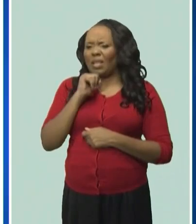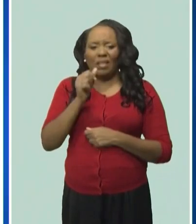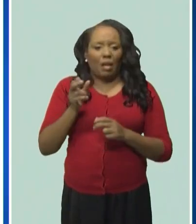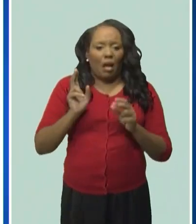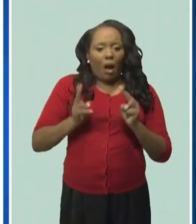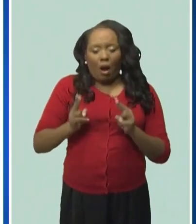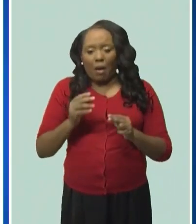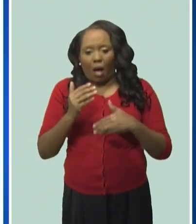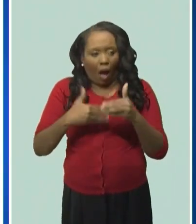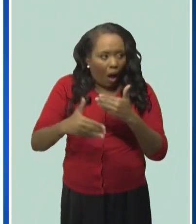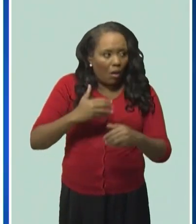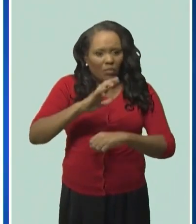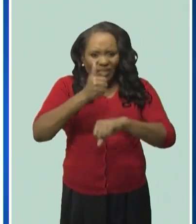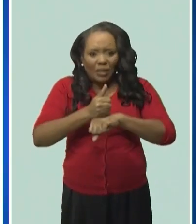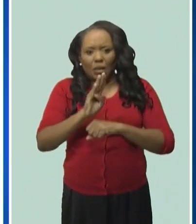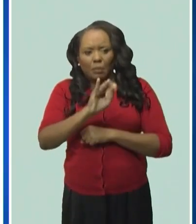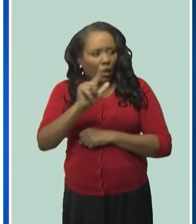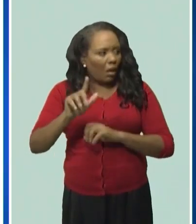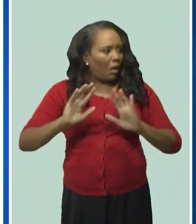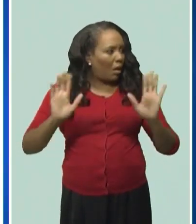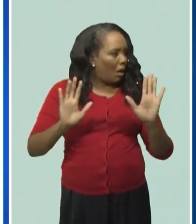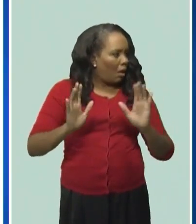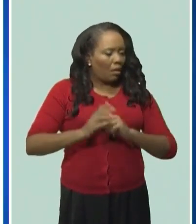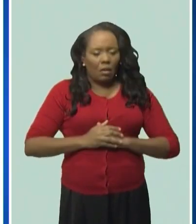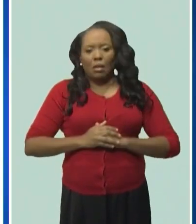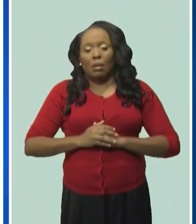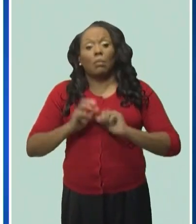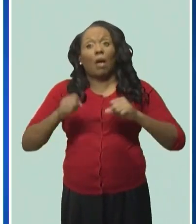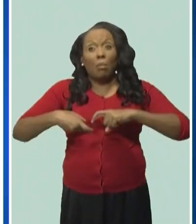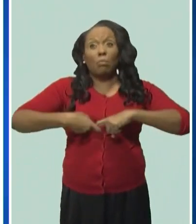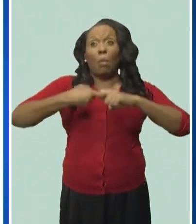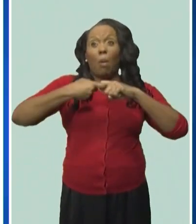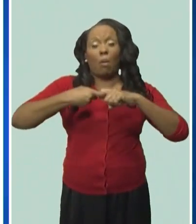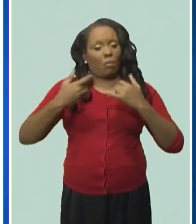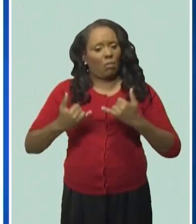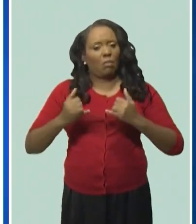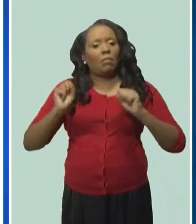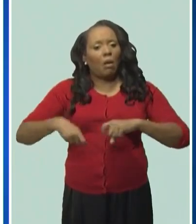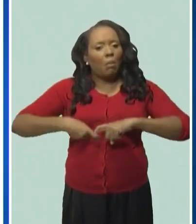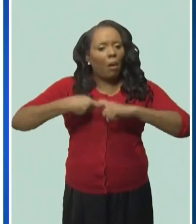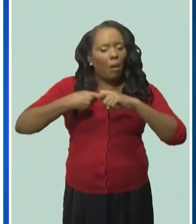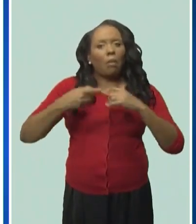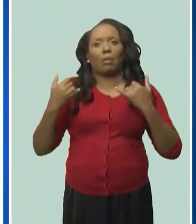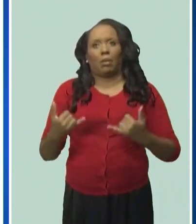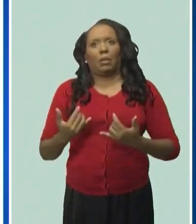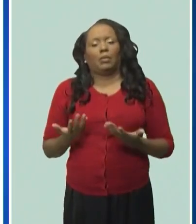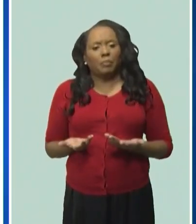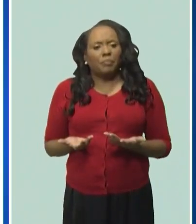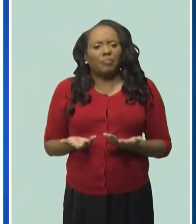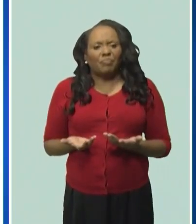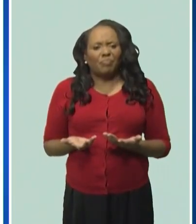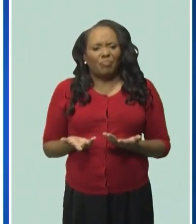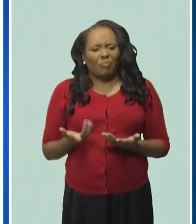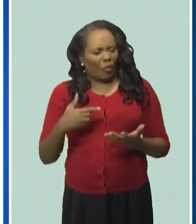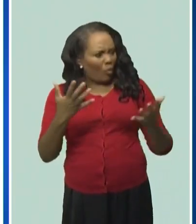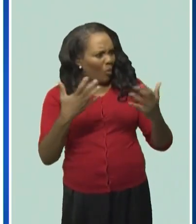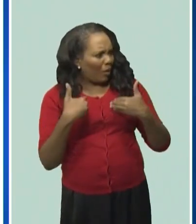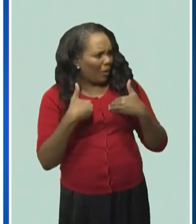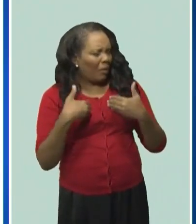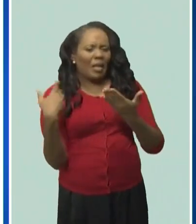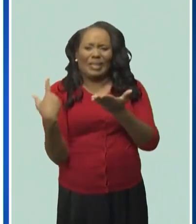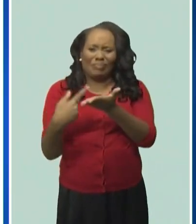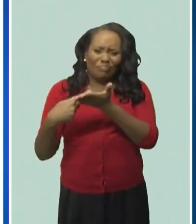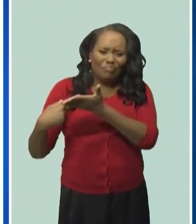I ask that we pause, that we have the legislation go to Standing Committee of Parliament, that we have the consultations that